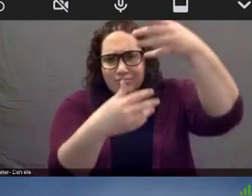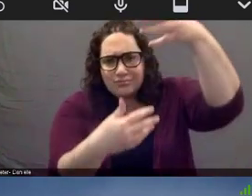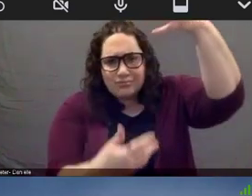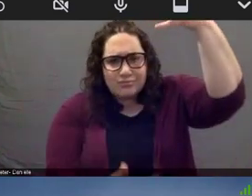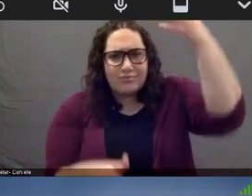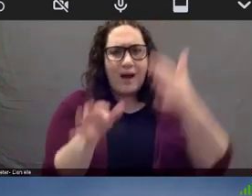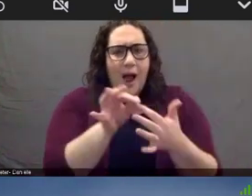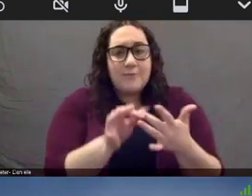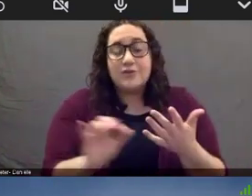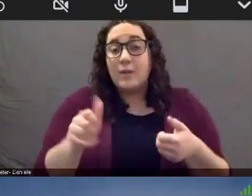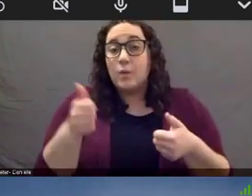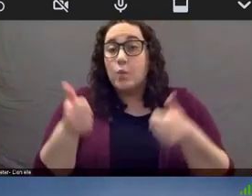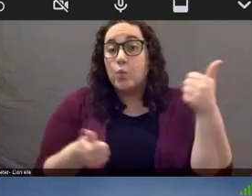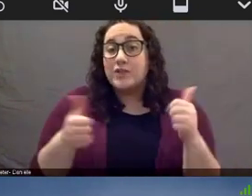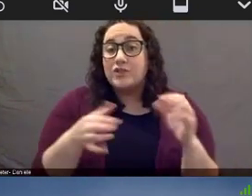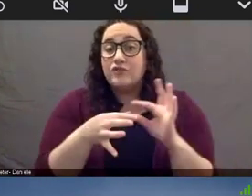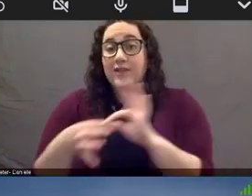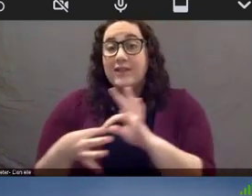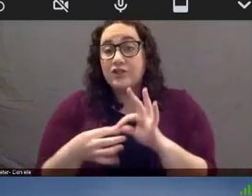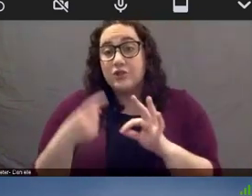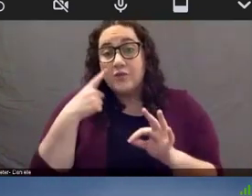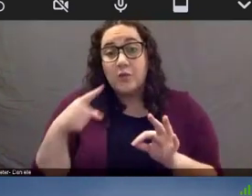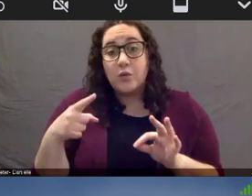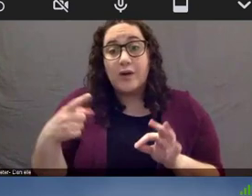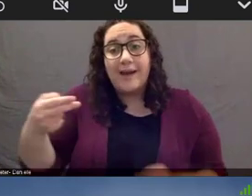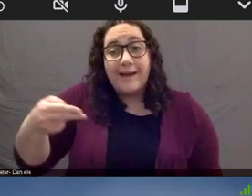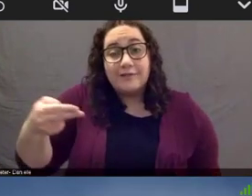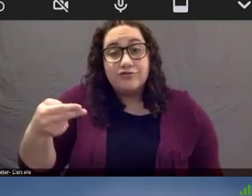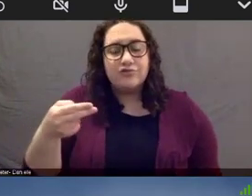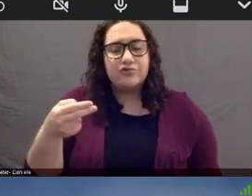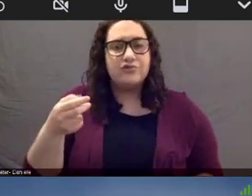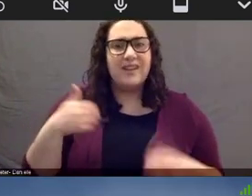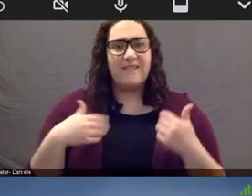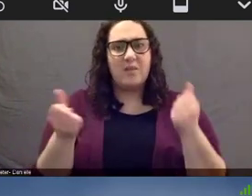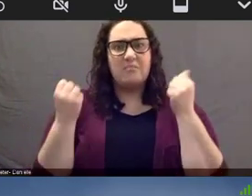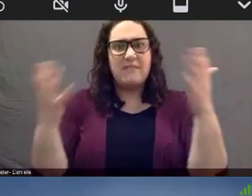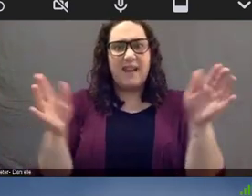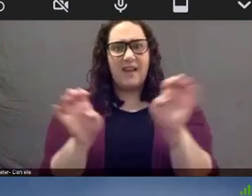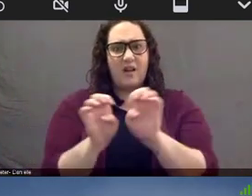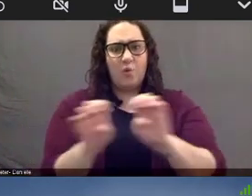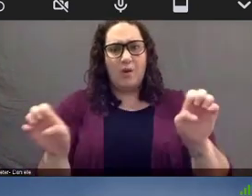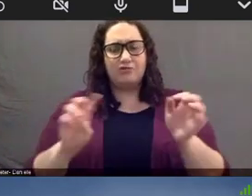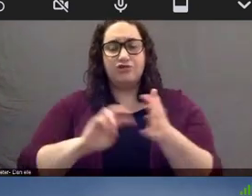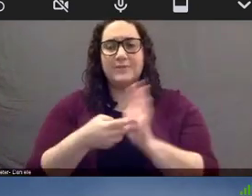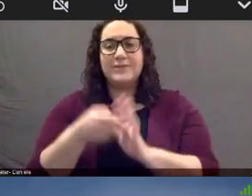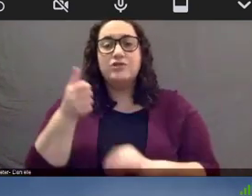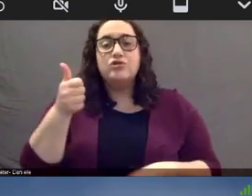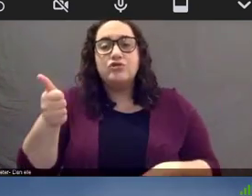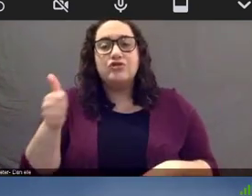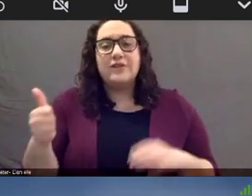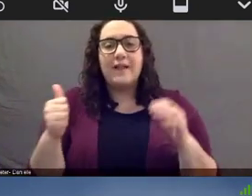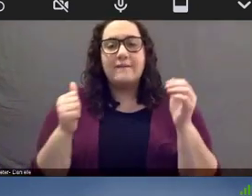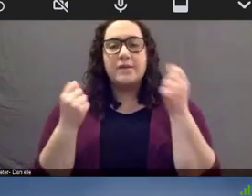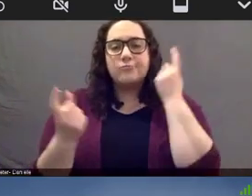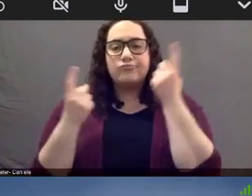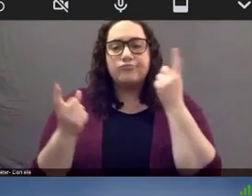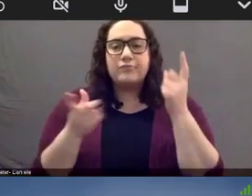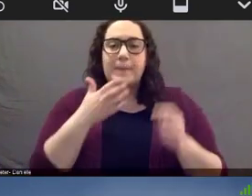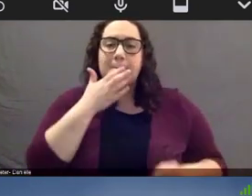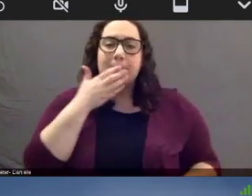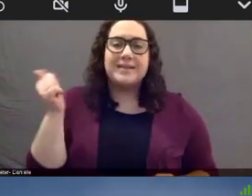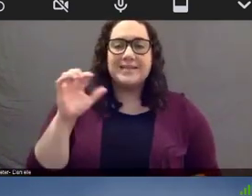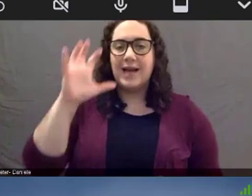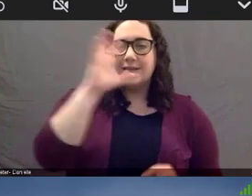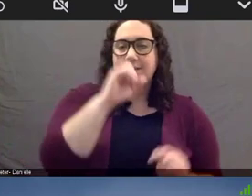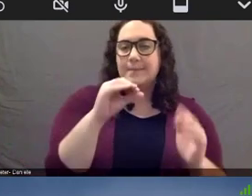There's certainly more than one equation, right? So you have to sort of try to make reasonable assumptions. Hopefully what you've gotten out of